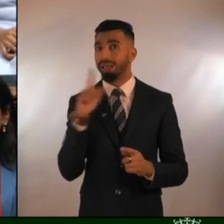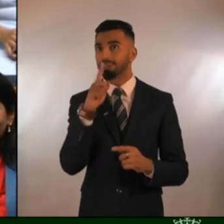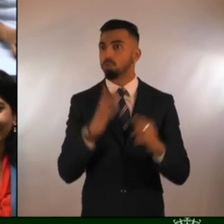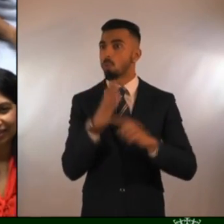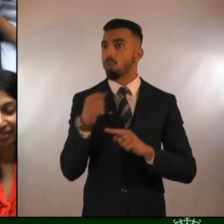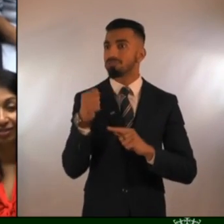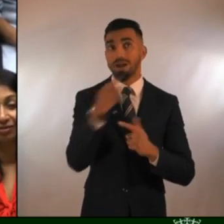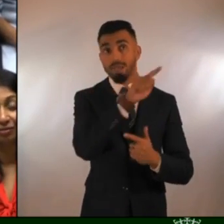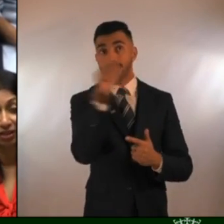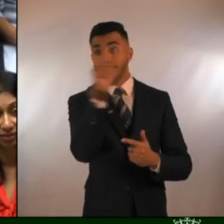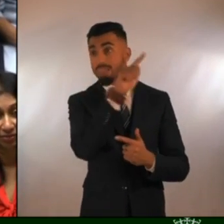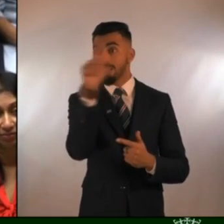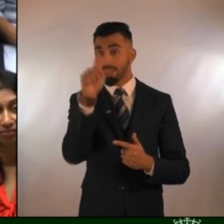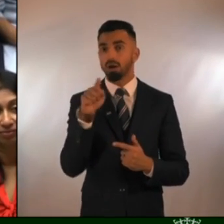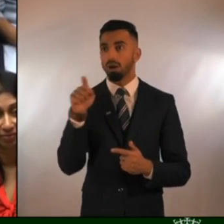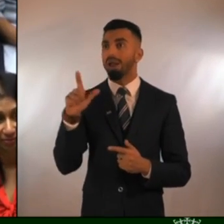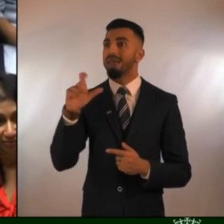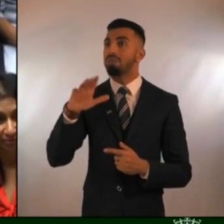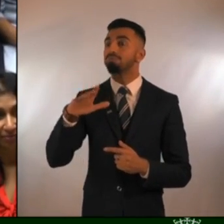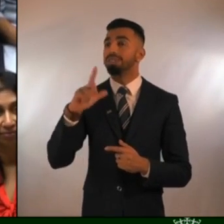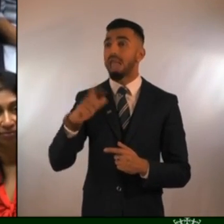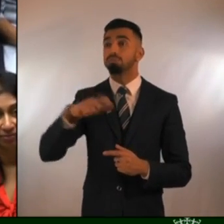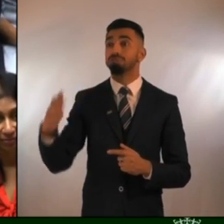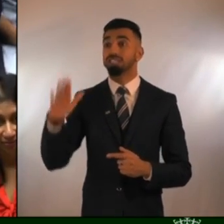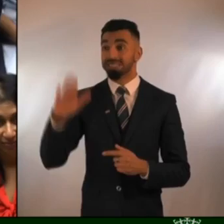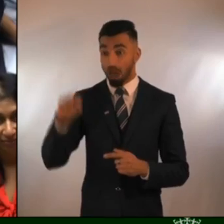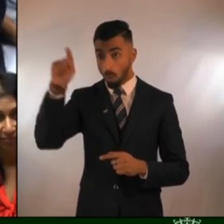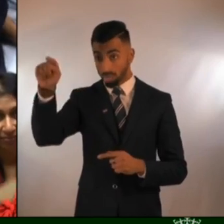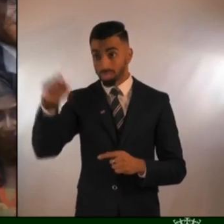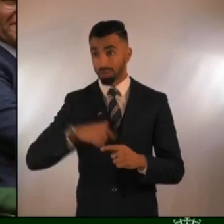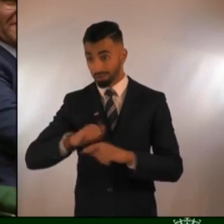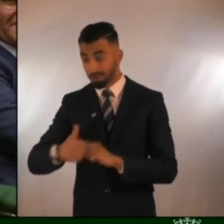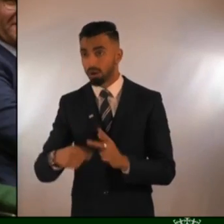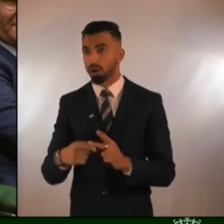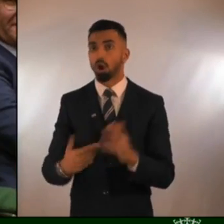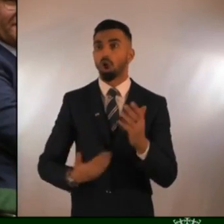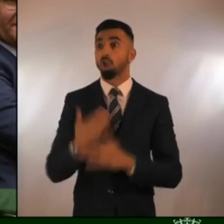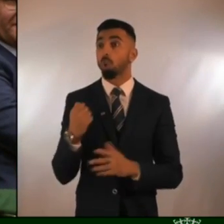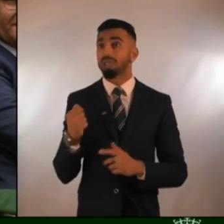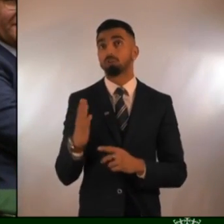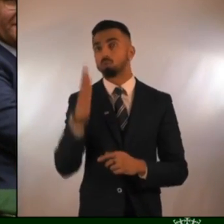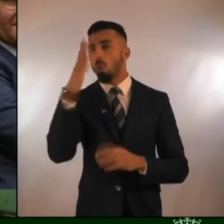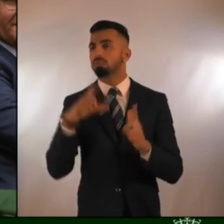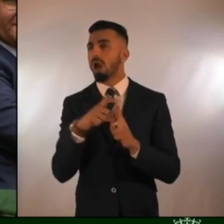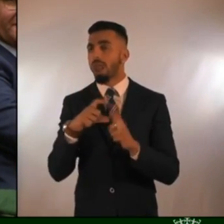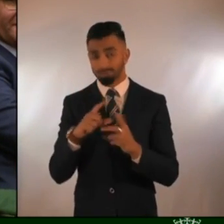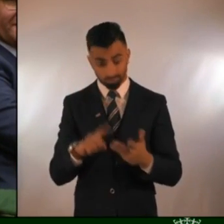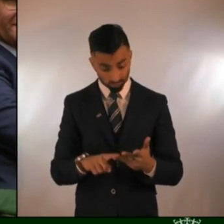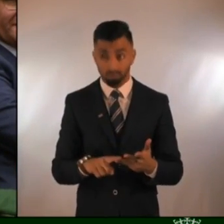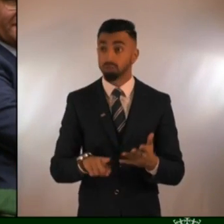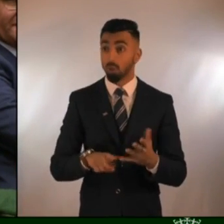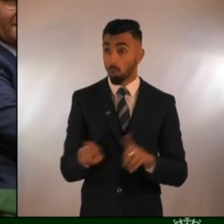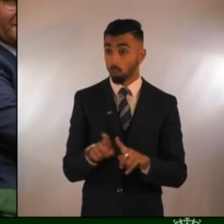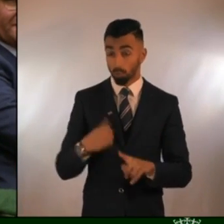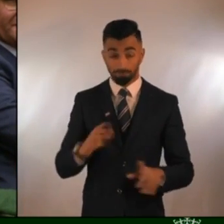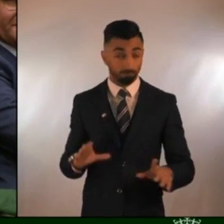at Cambridge South and the Midlands Rail Hub, Darlington Station moving to the next stage of development and approval, and funding to make dozen train